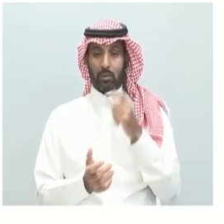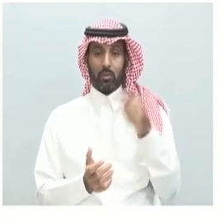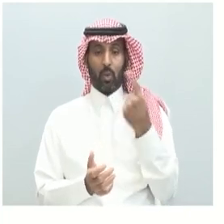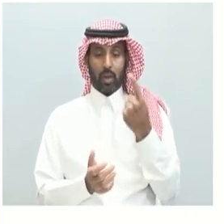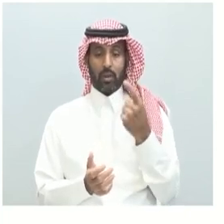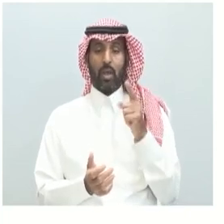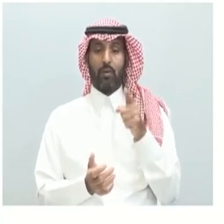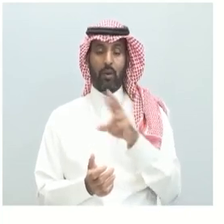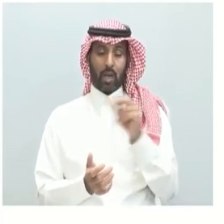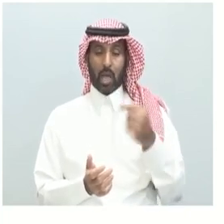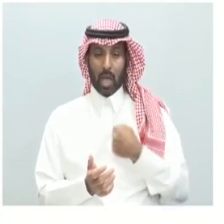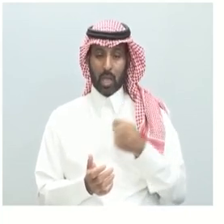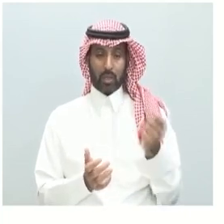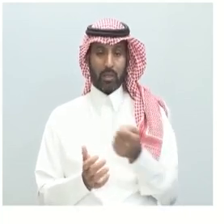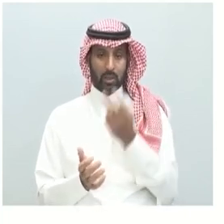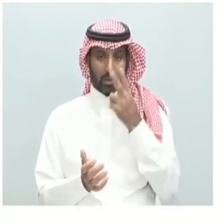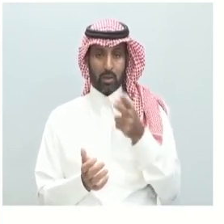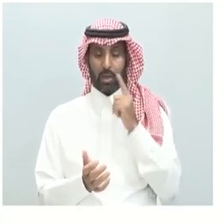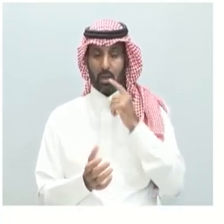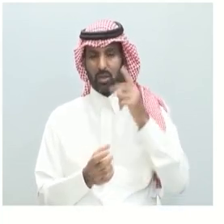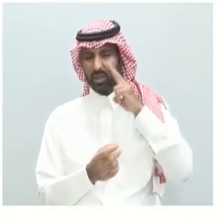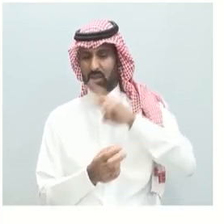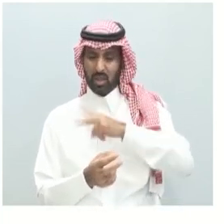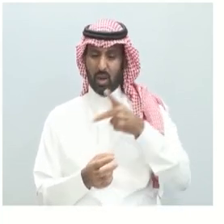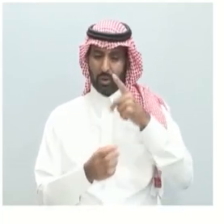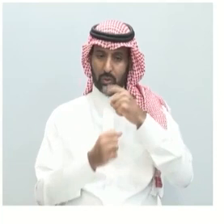one here. For example, you can say climate